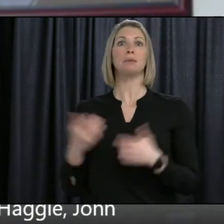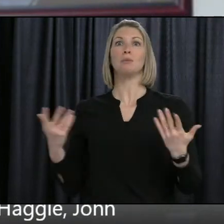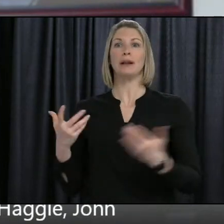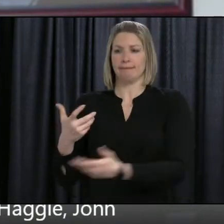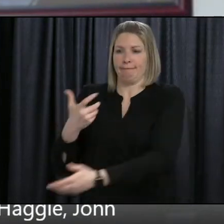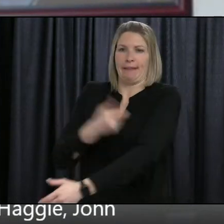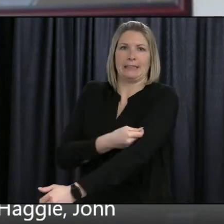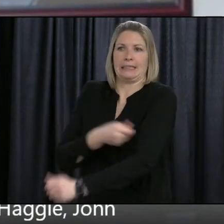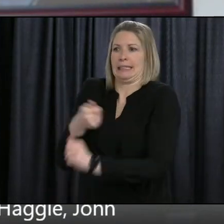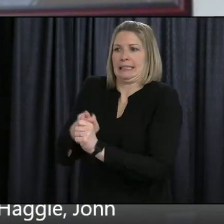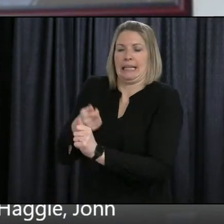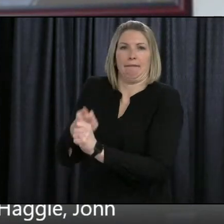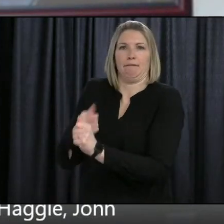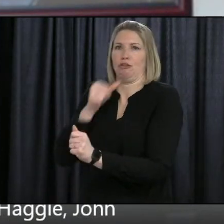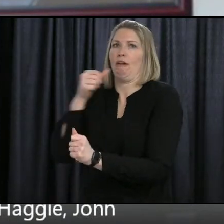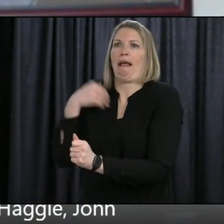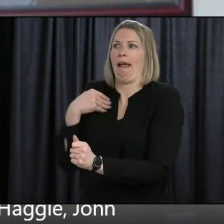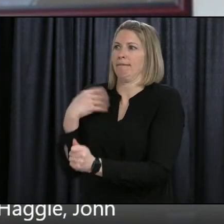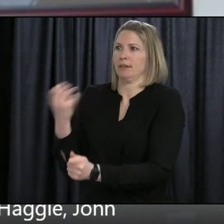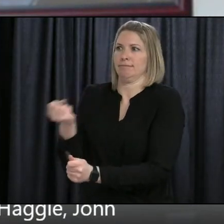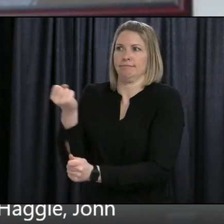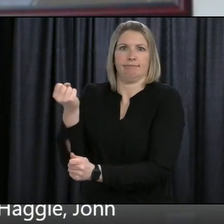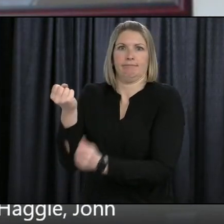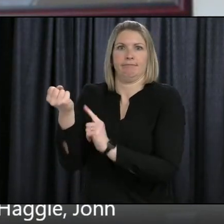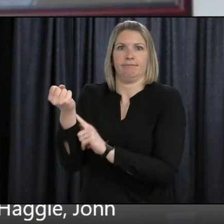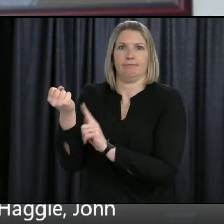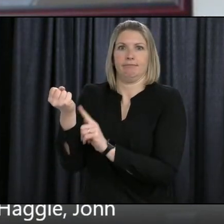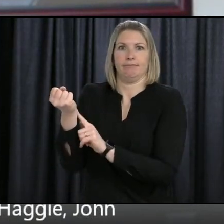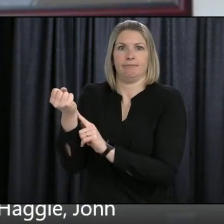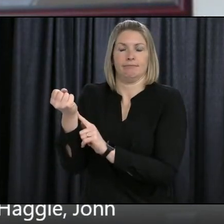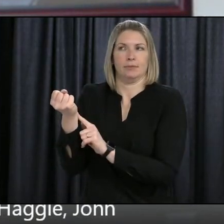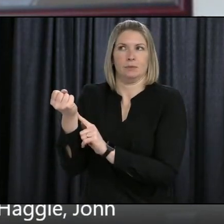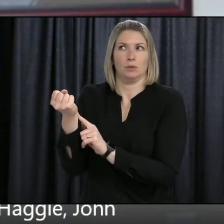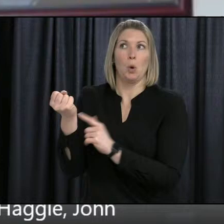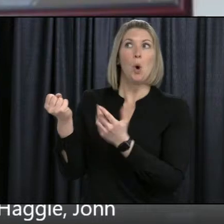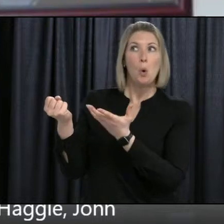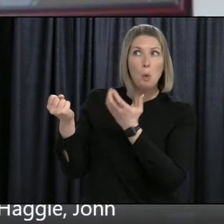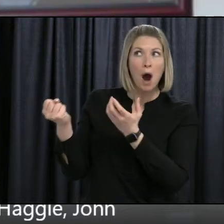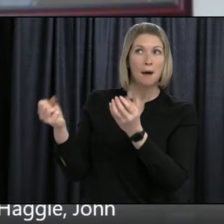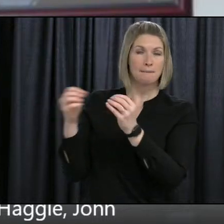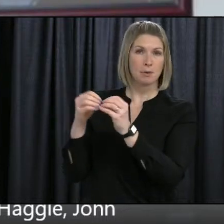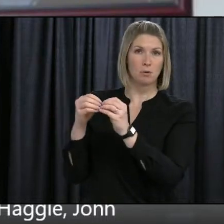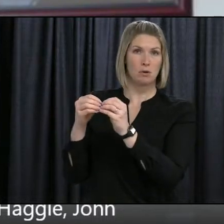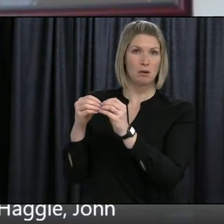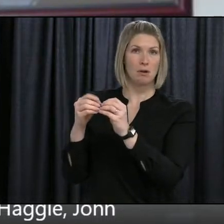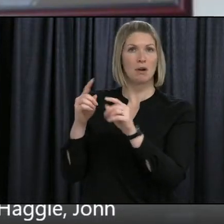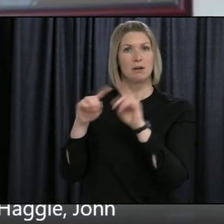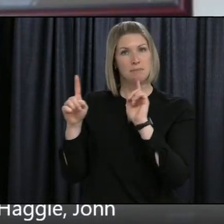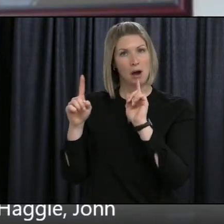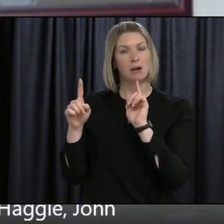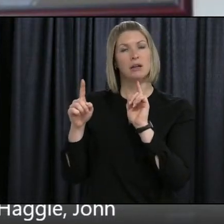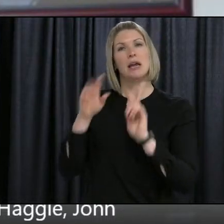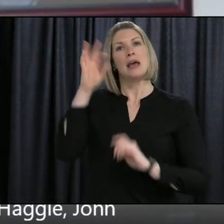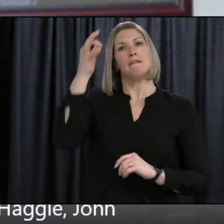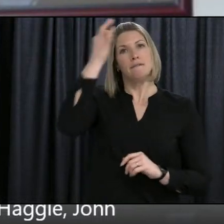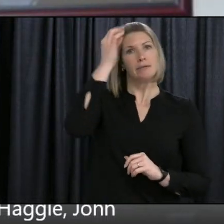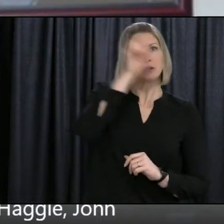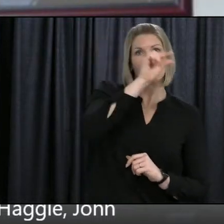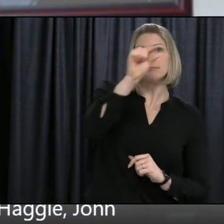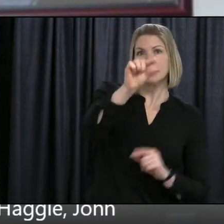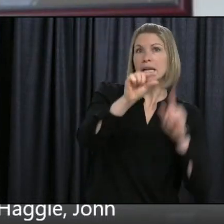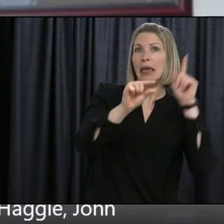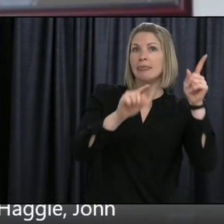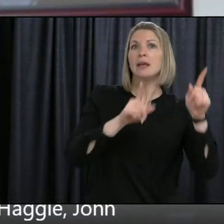they don't see even making up the deficit from what they should have supplied us, let alone making good on their promise of